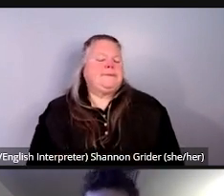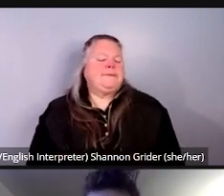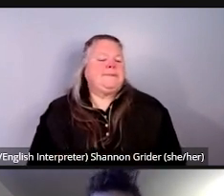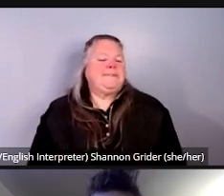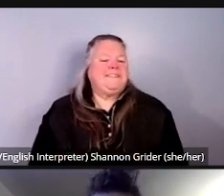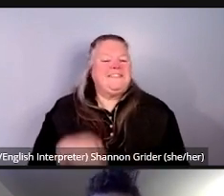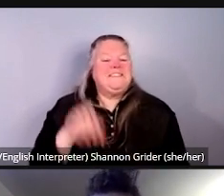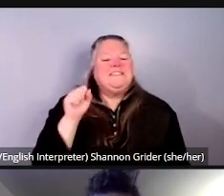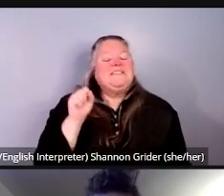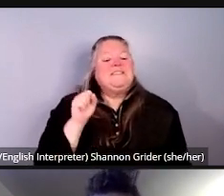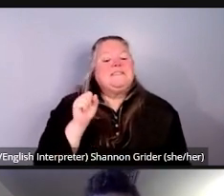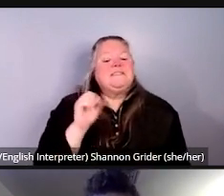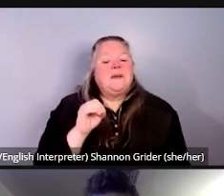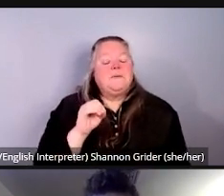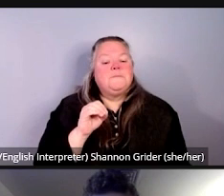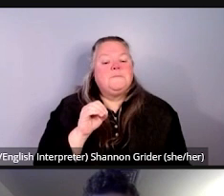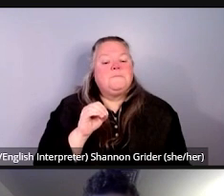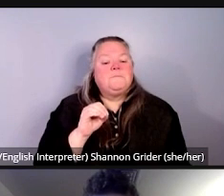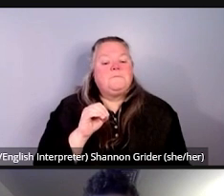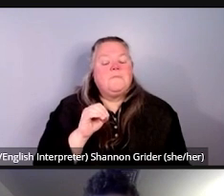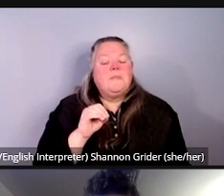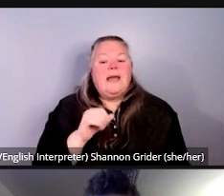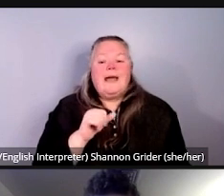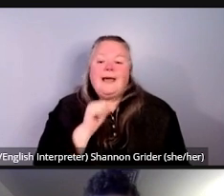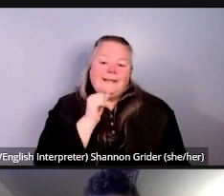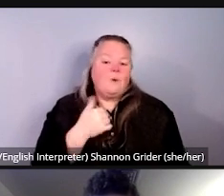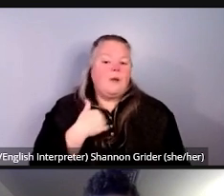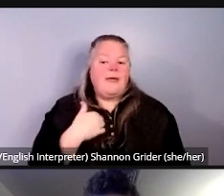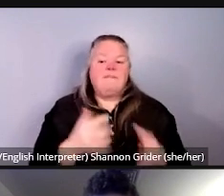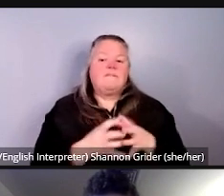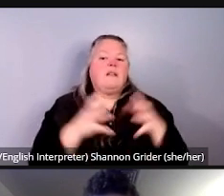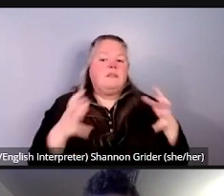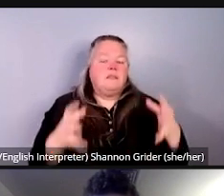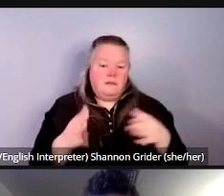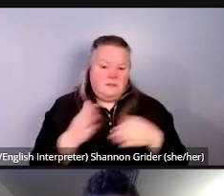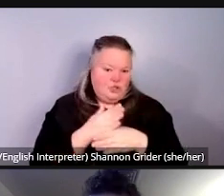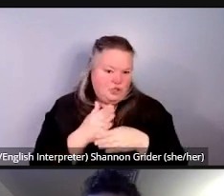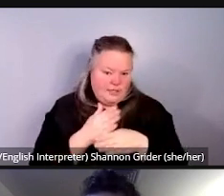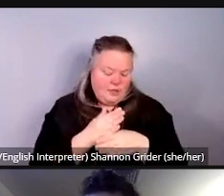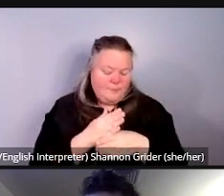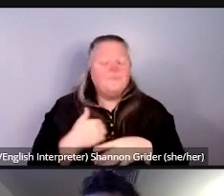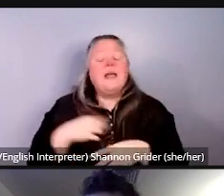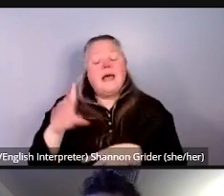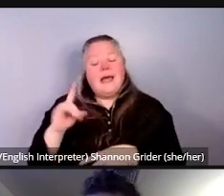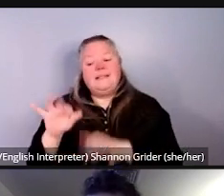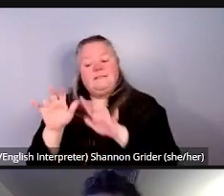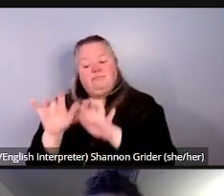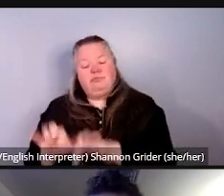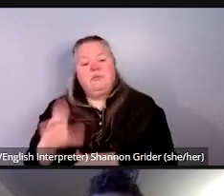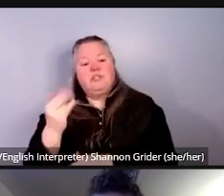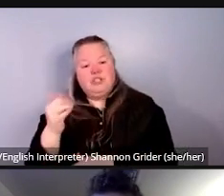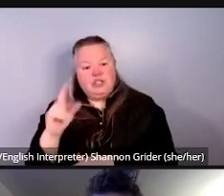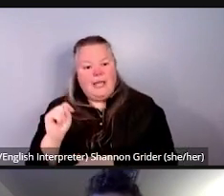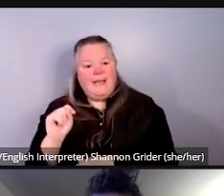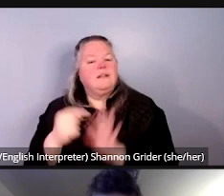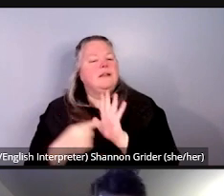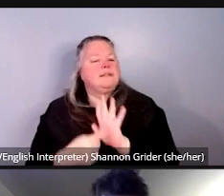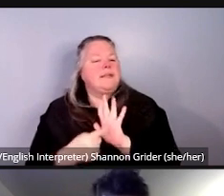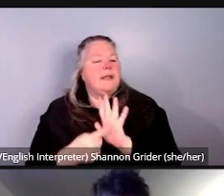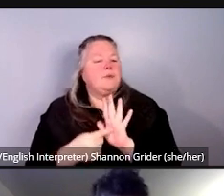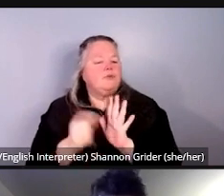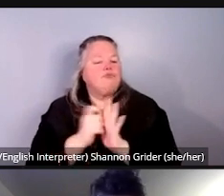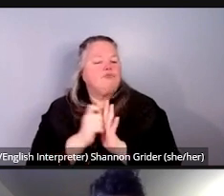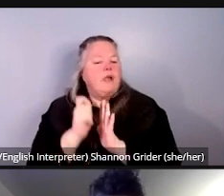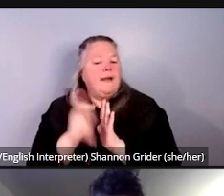So let's see. So I don't have really much to share. I put in the chat kind of the sample write-up template